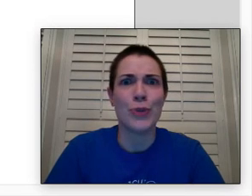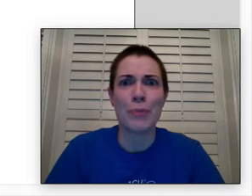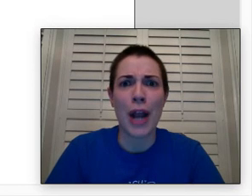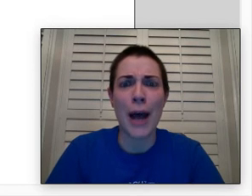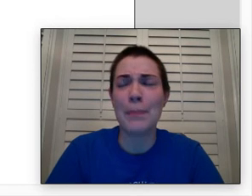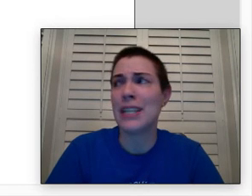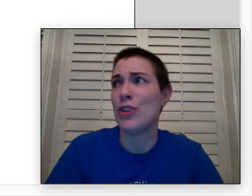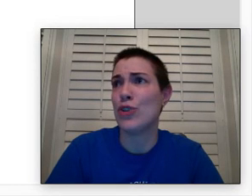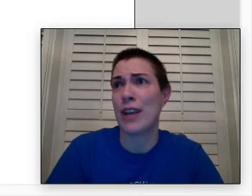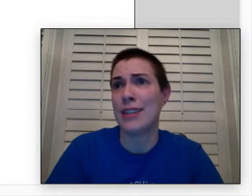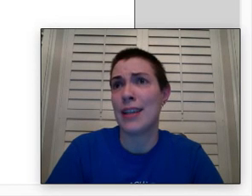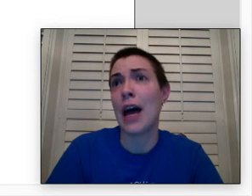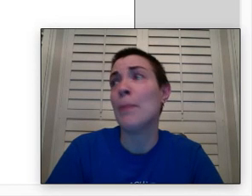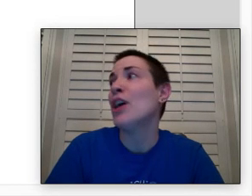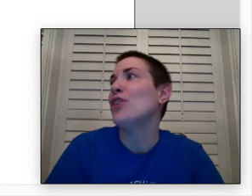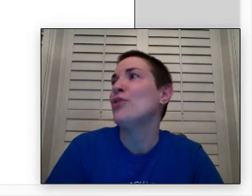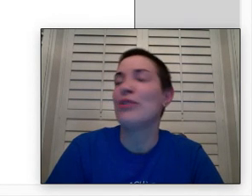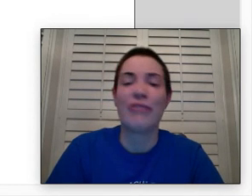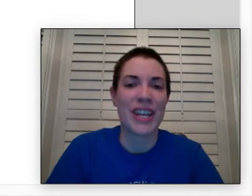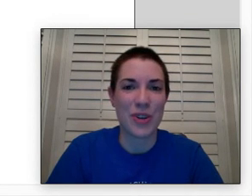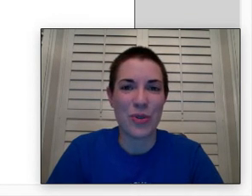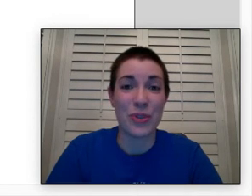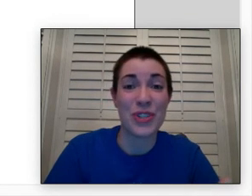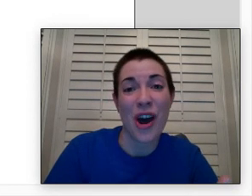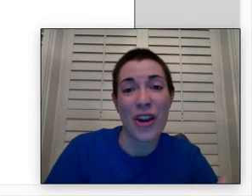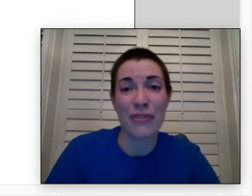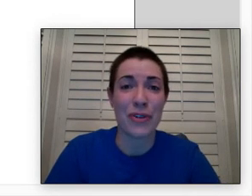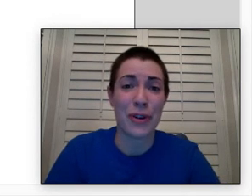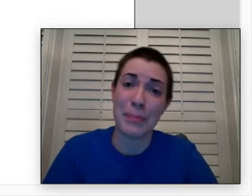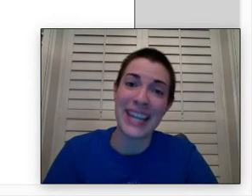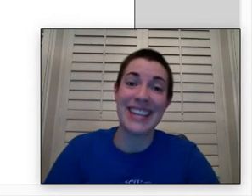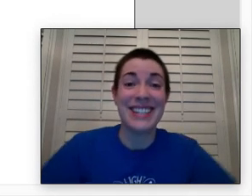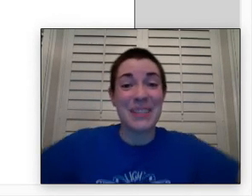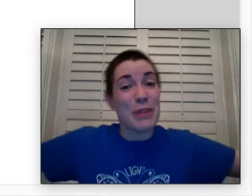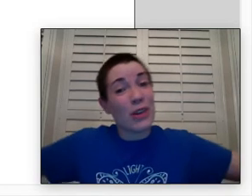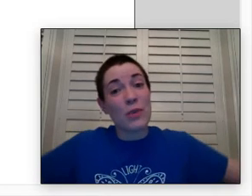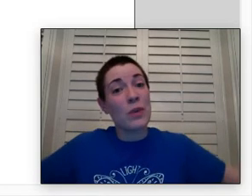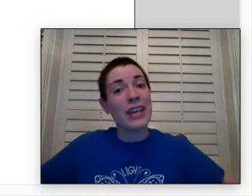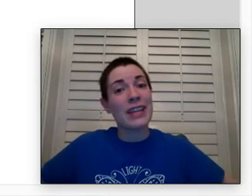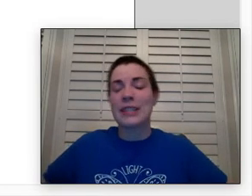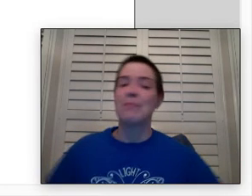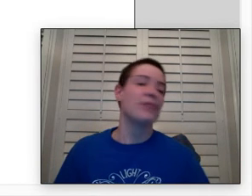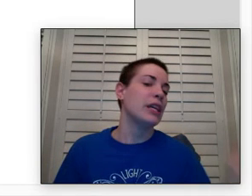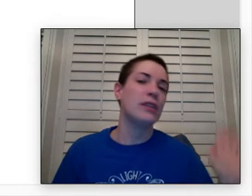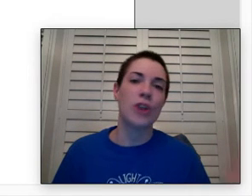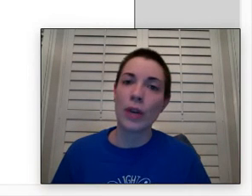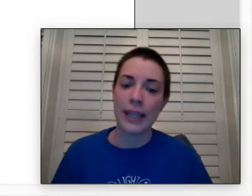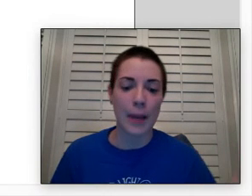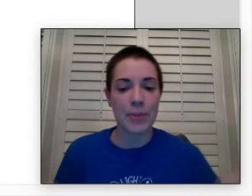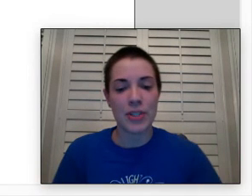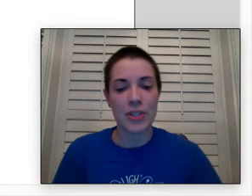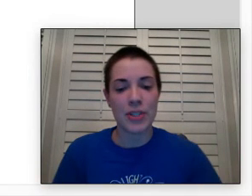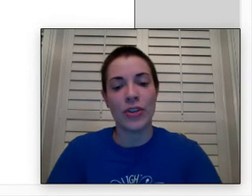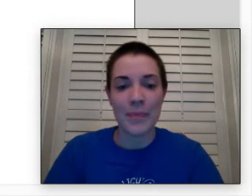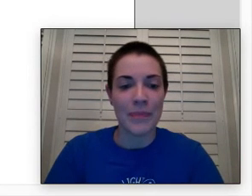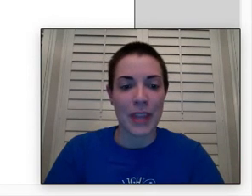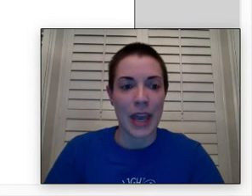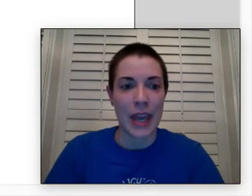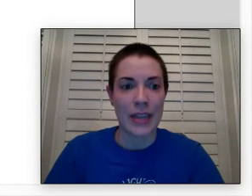use props and dress up. You could find a cool scarf or a blanket to be your wings. It's totally up to